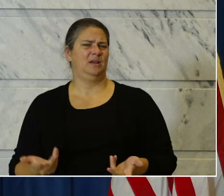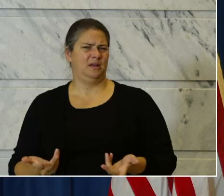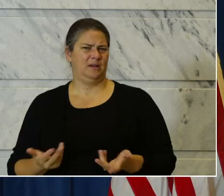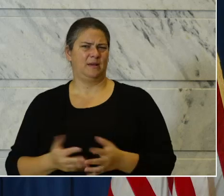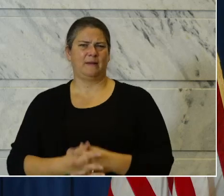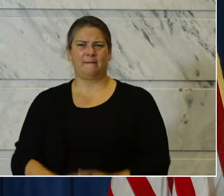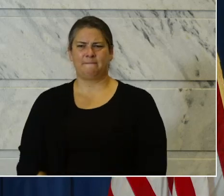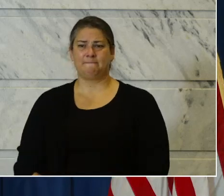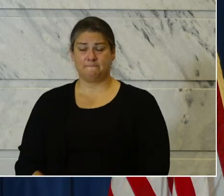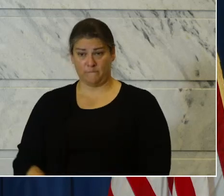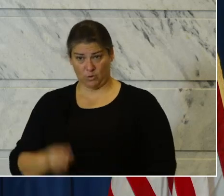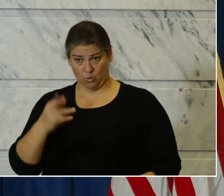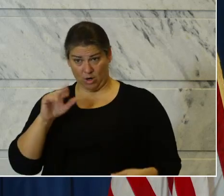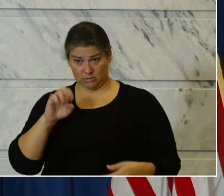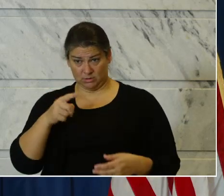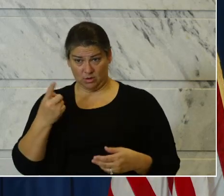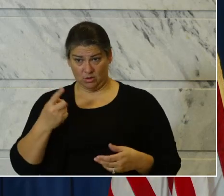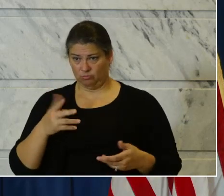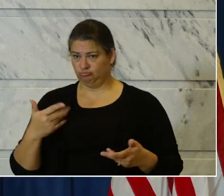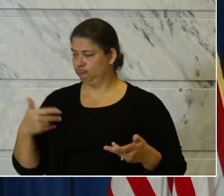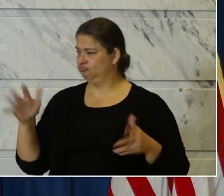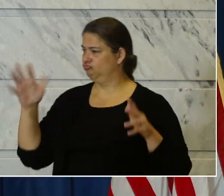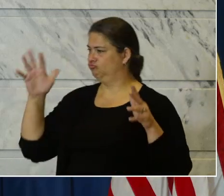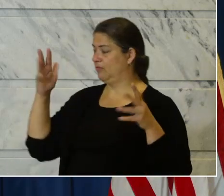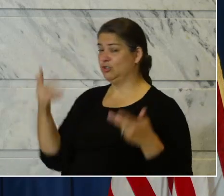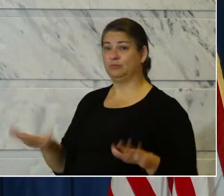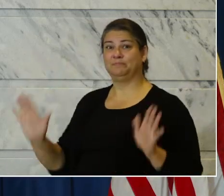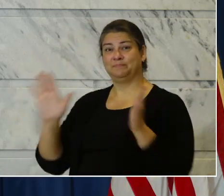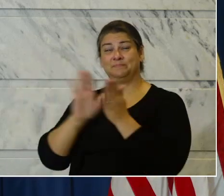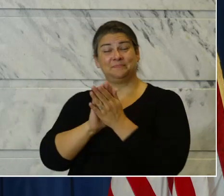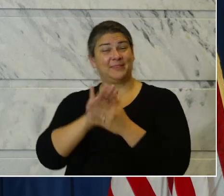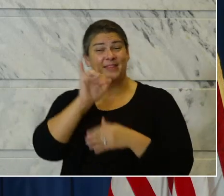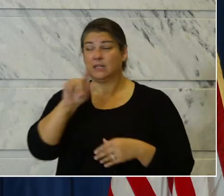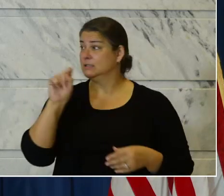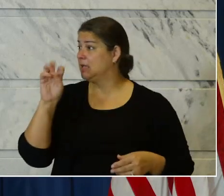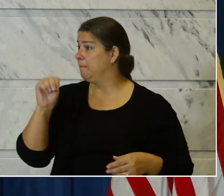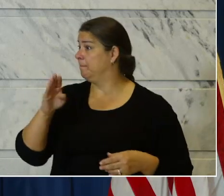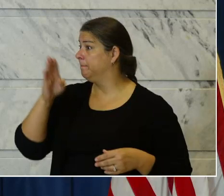All right, Grace, do you have another one? Okay, Tom?